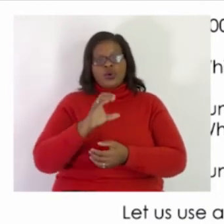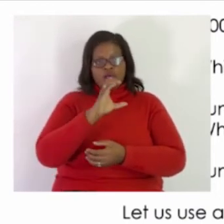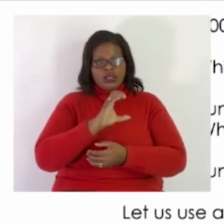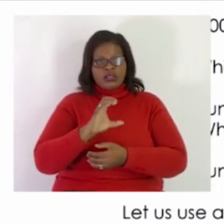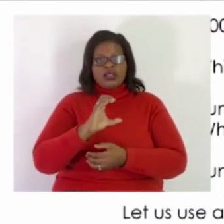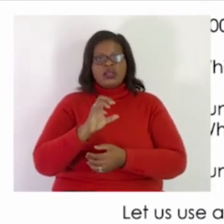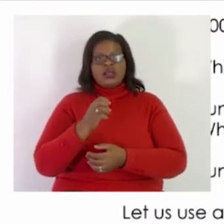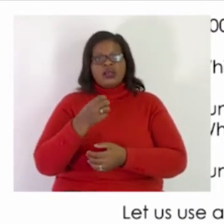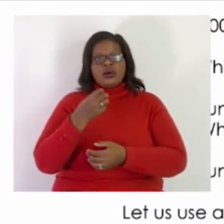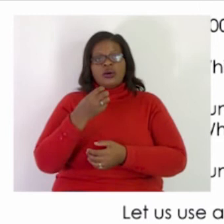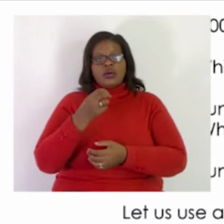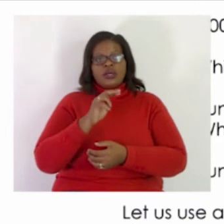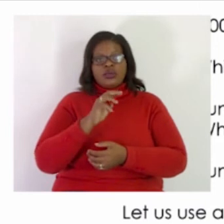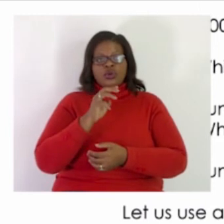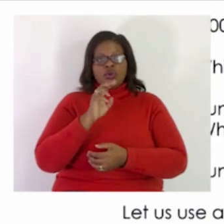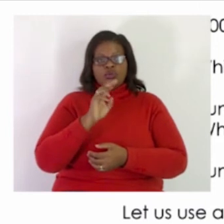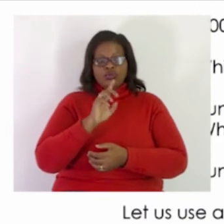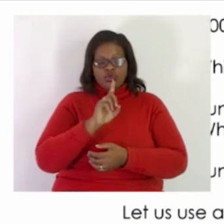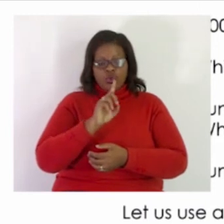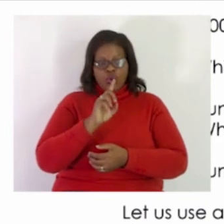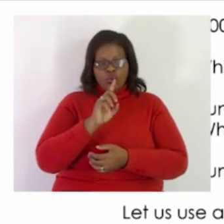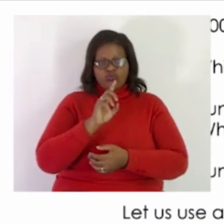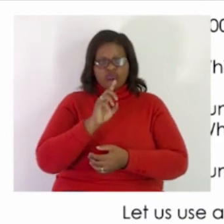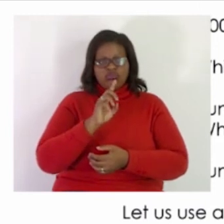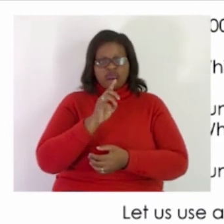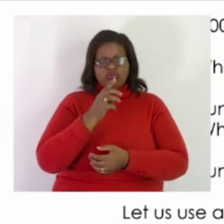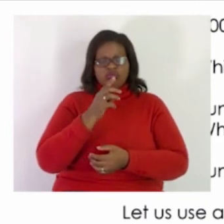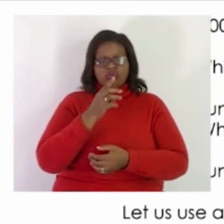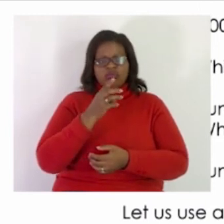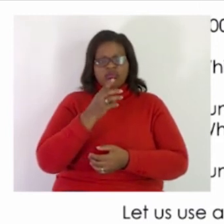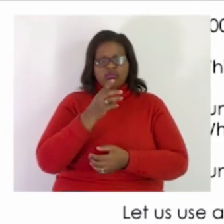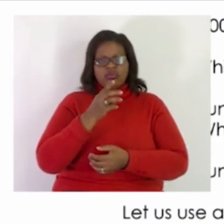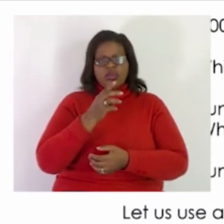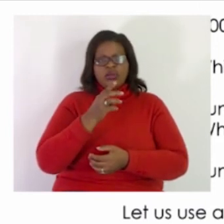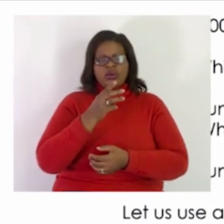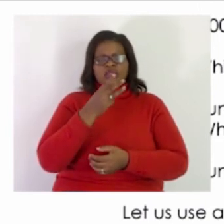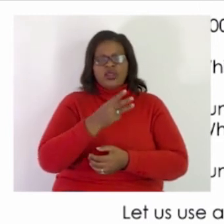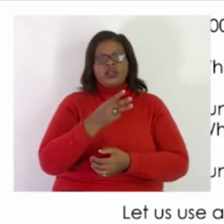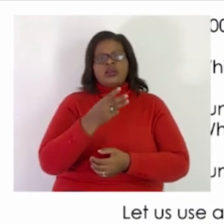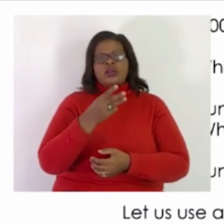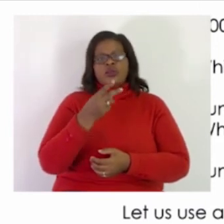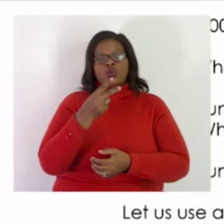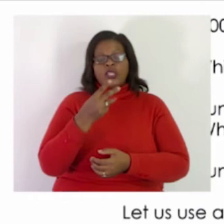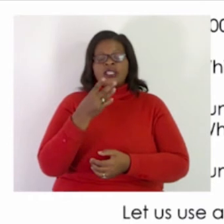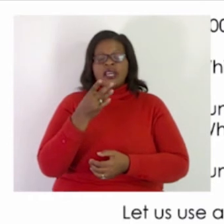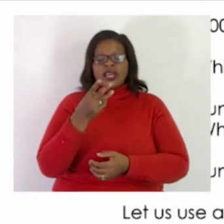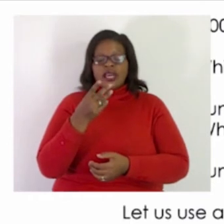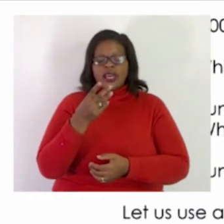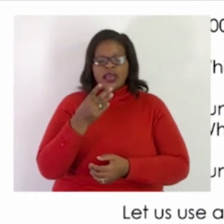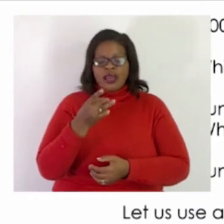be 328. And the same question goes, which 100 is closest to this